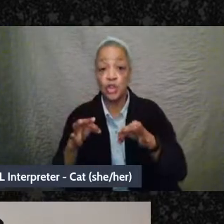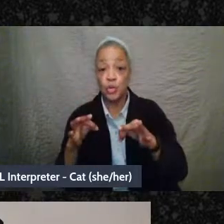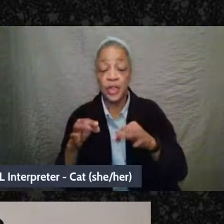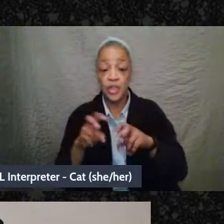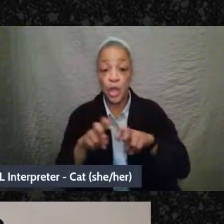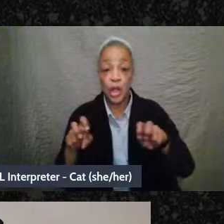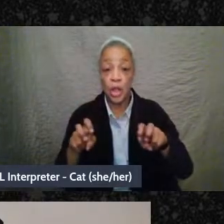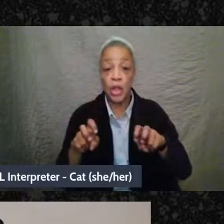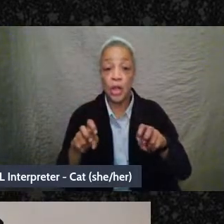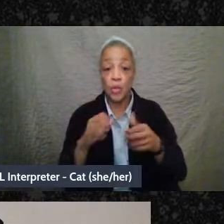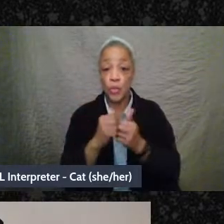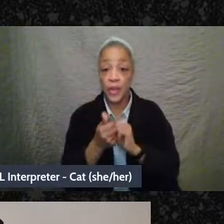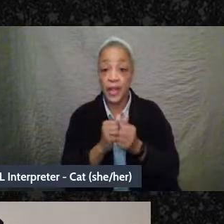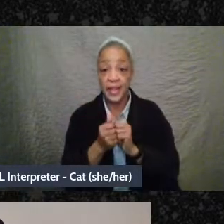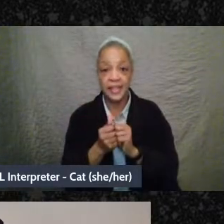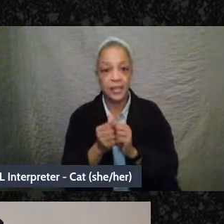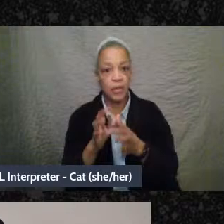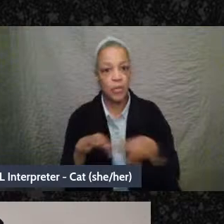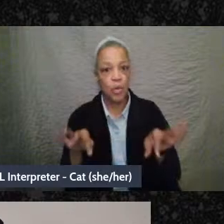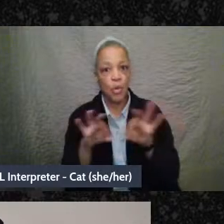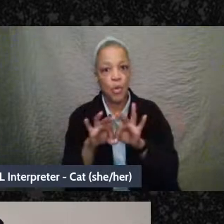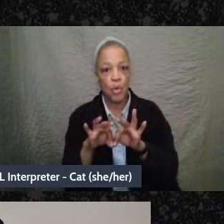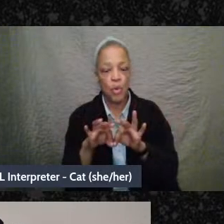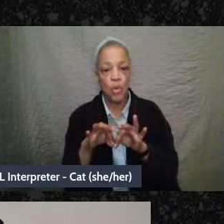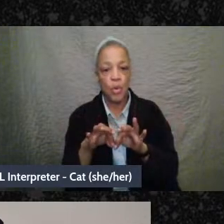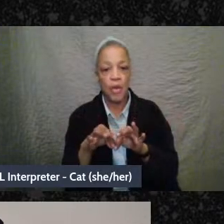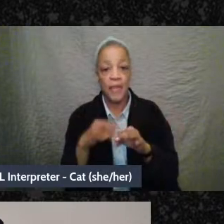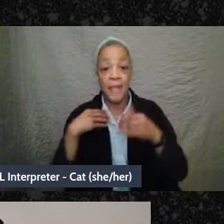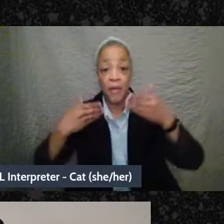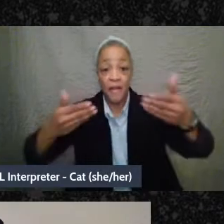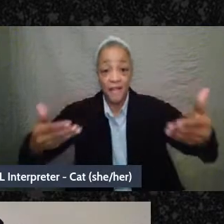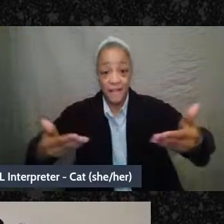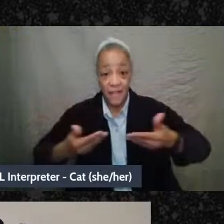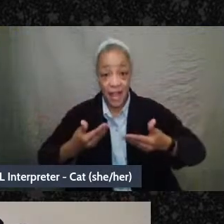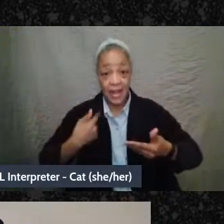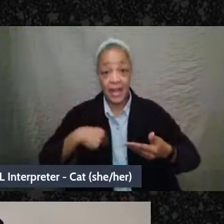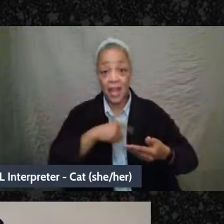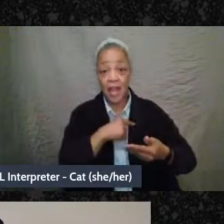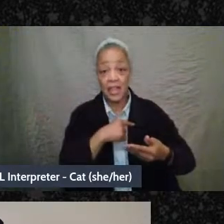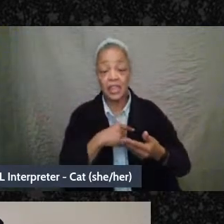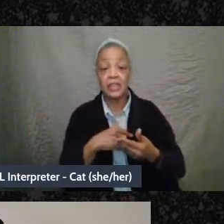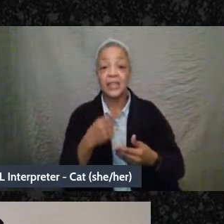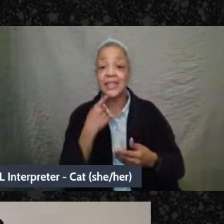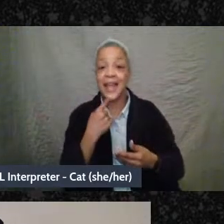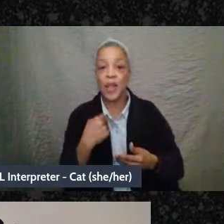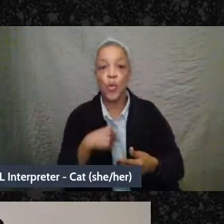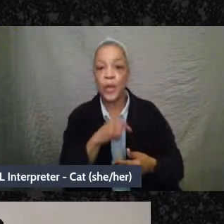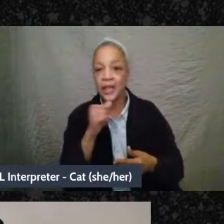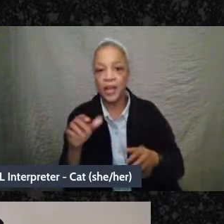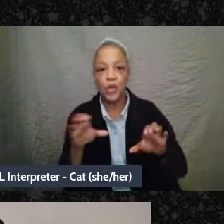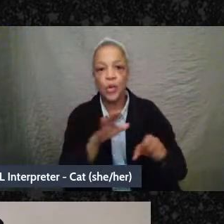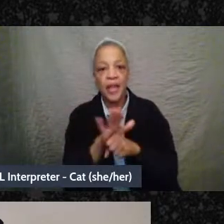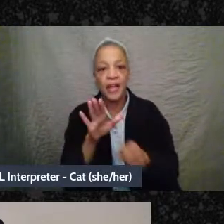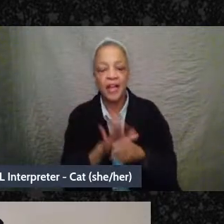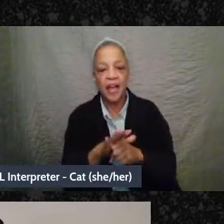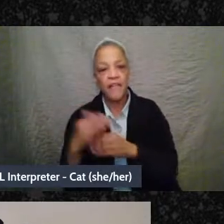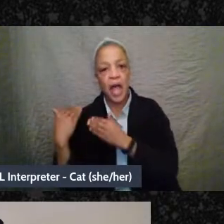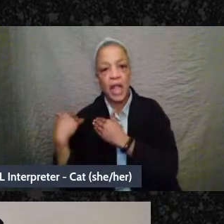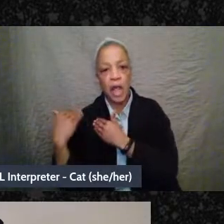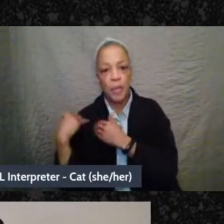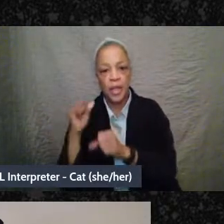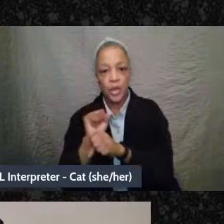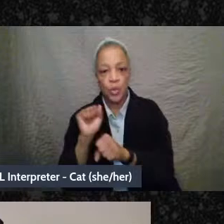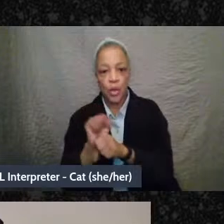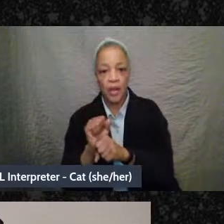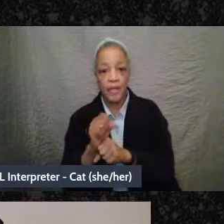because we were being invited in or called in about not doing enough accountability work. Like, we were like, you're spending a lot of work in